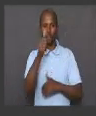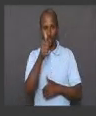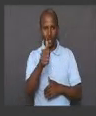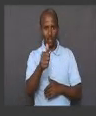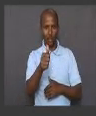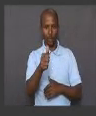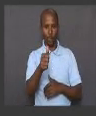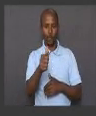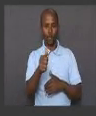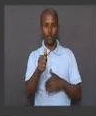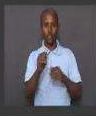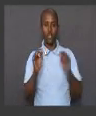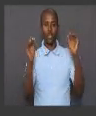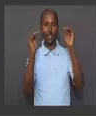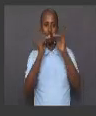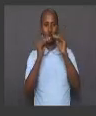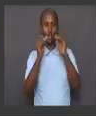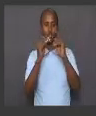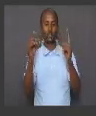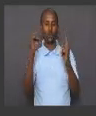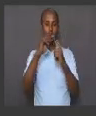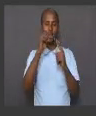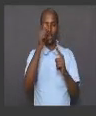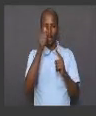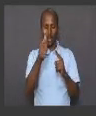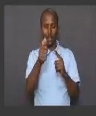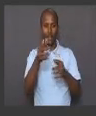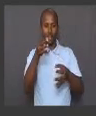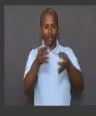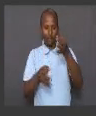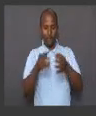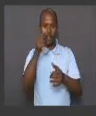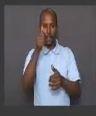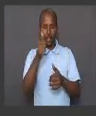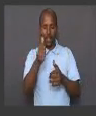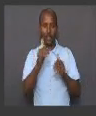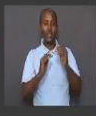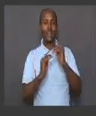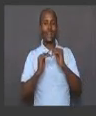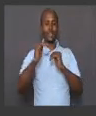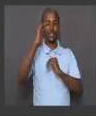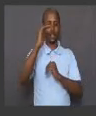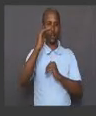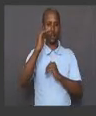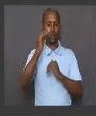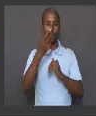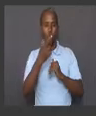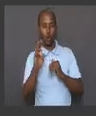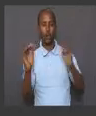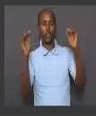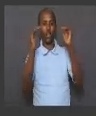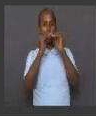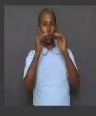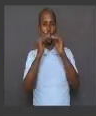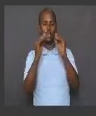a is equal to a if a is greater than or